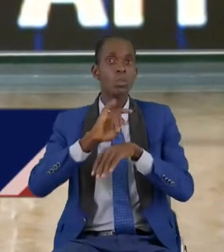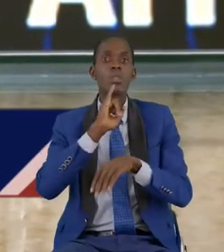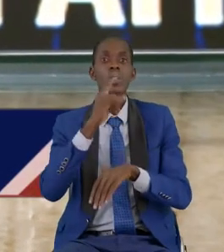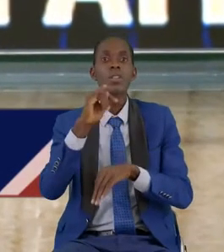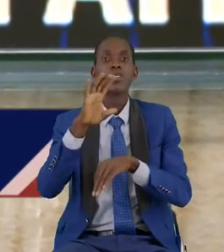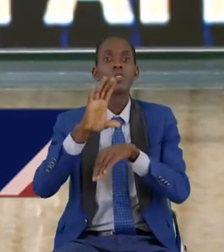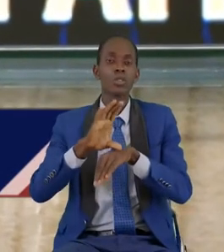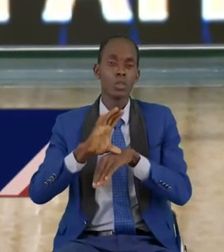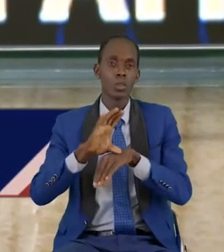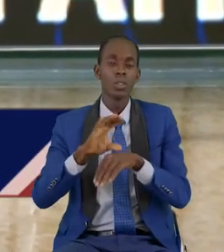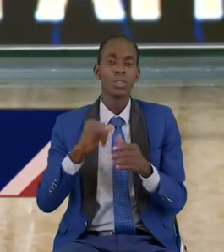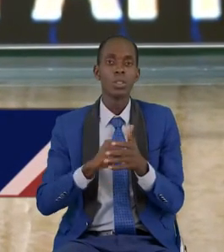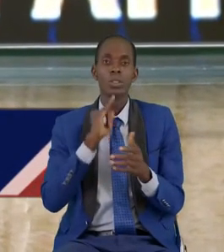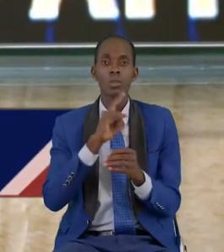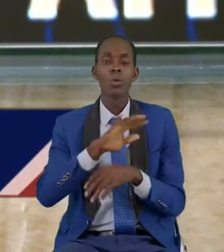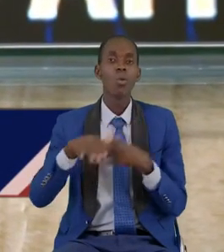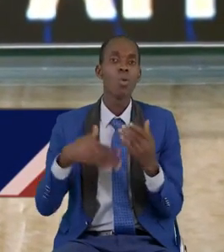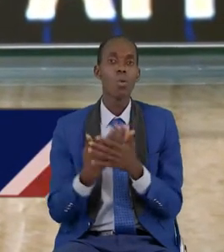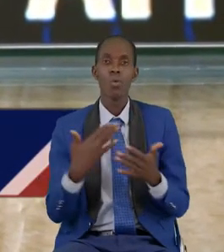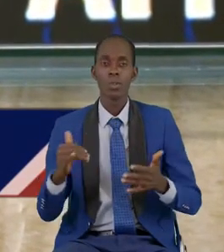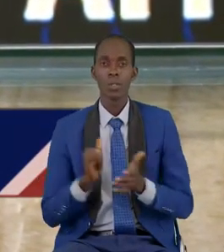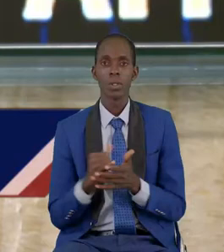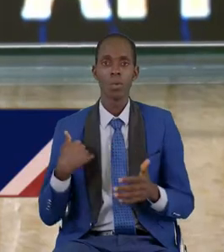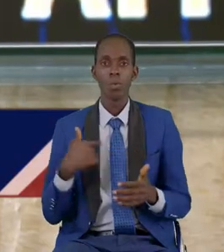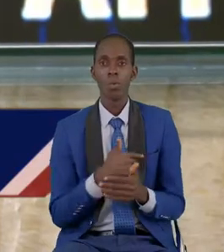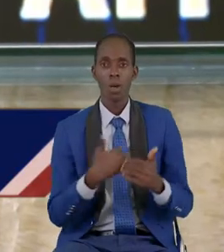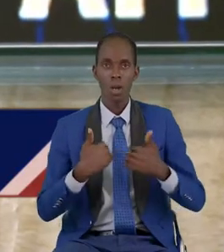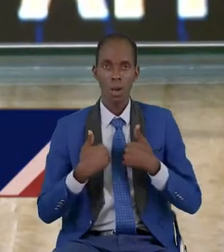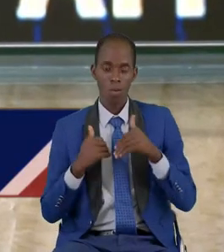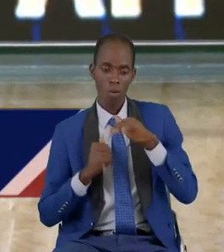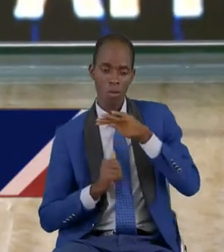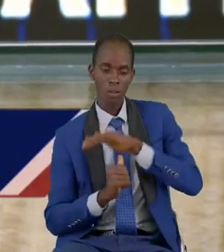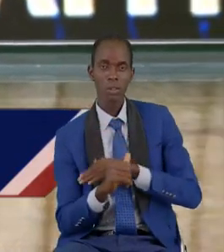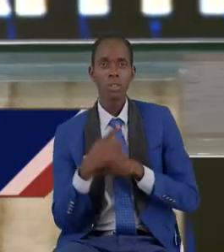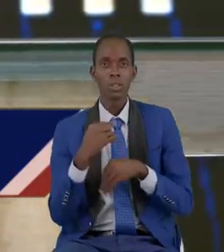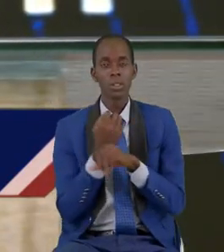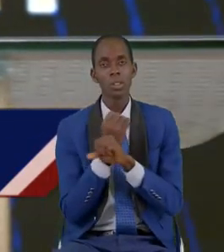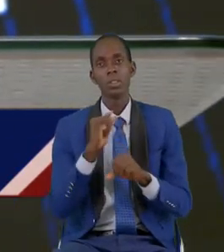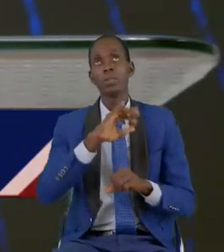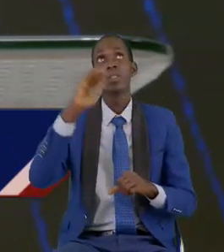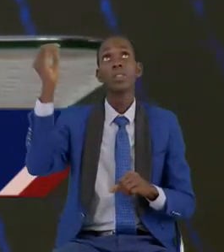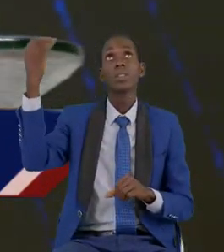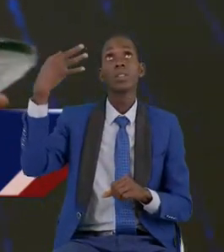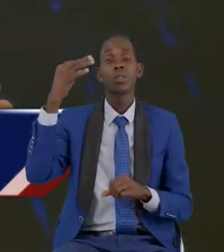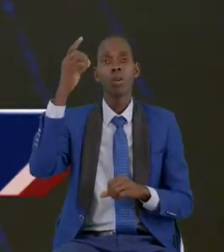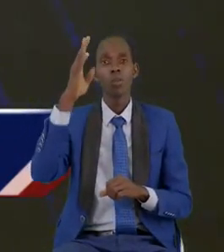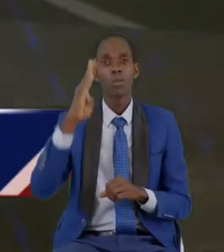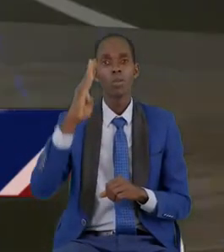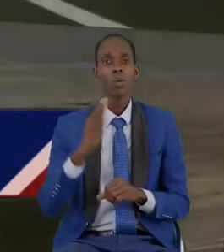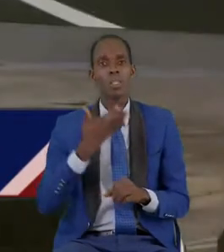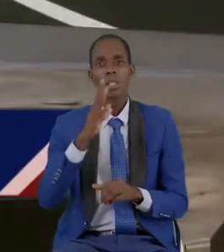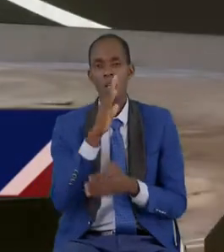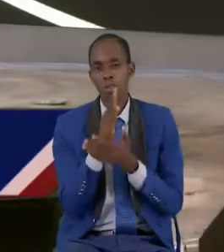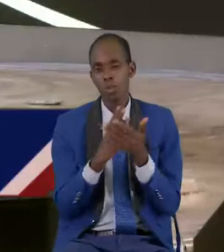whole thing that we have under the saving grace of God. And there are some of the pillars